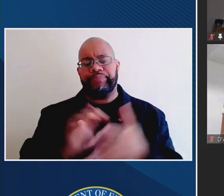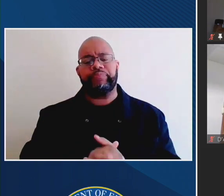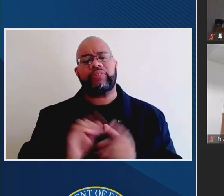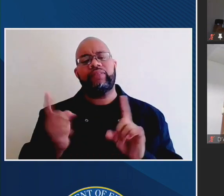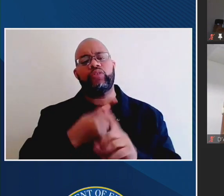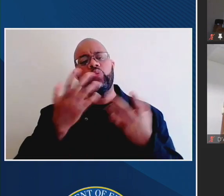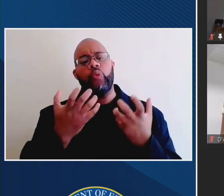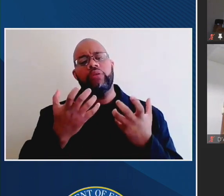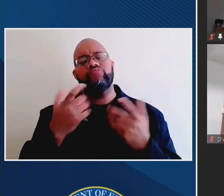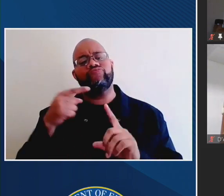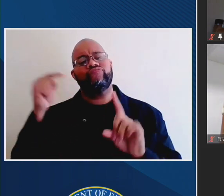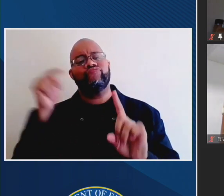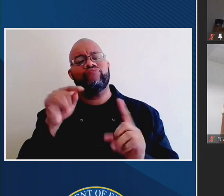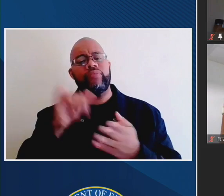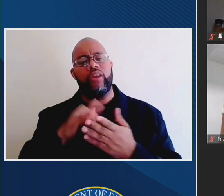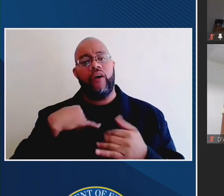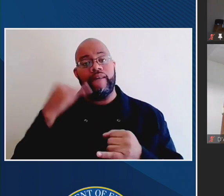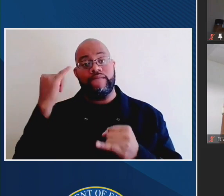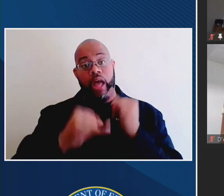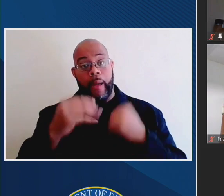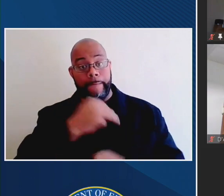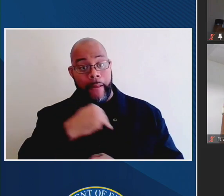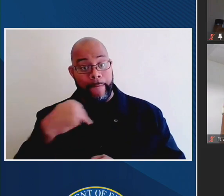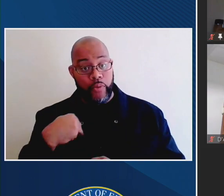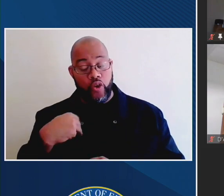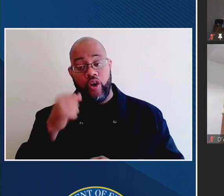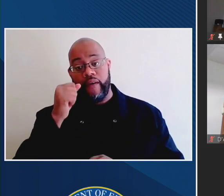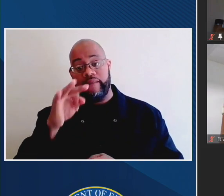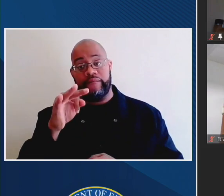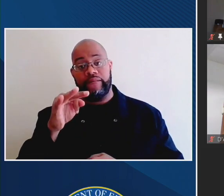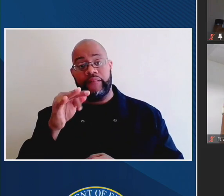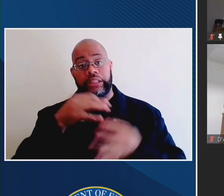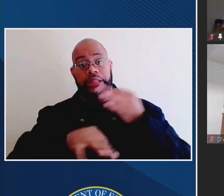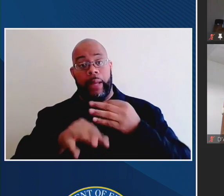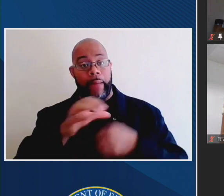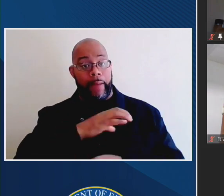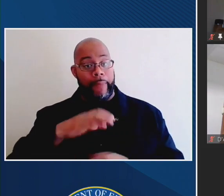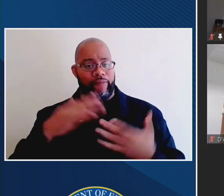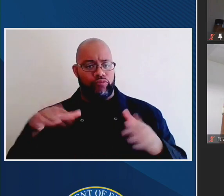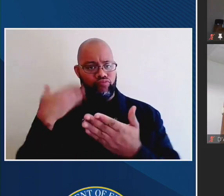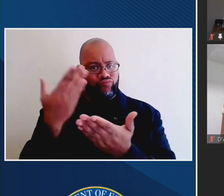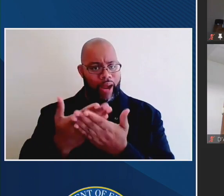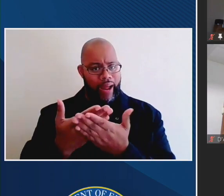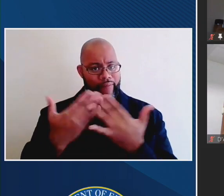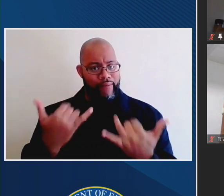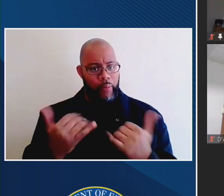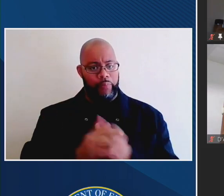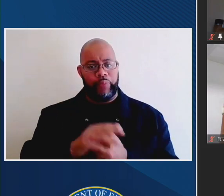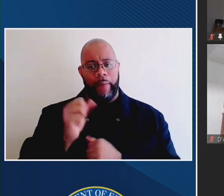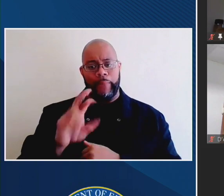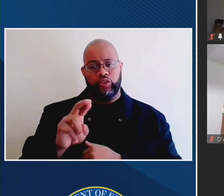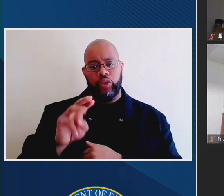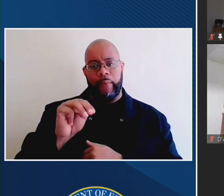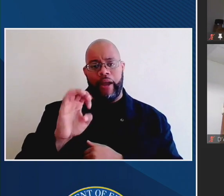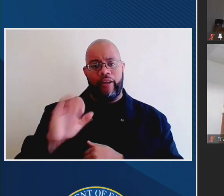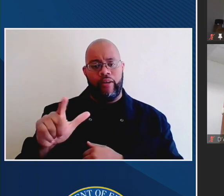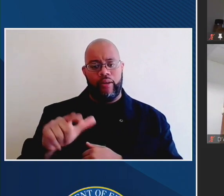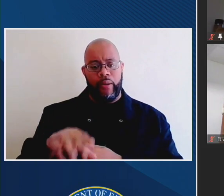want to point out that our final member of the subcommittee has arrived, Mr. Michael